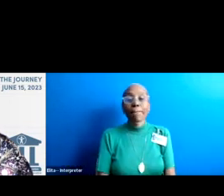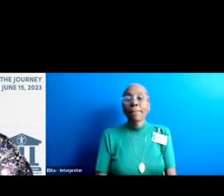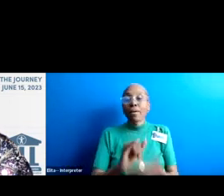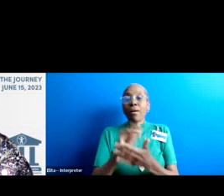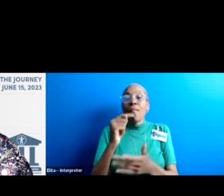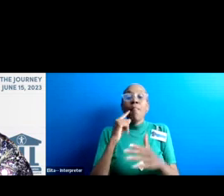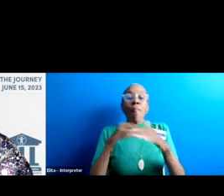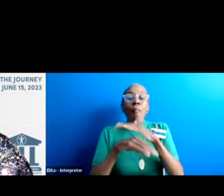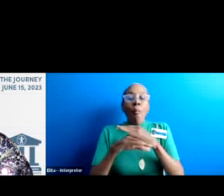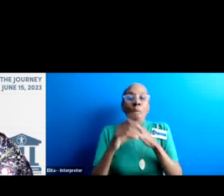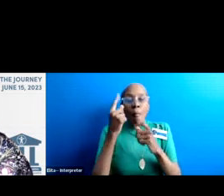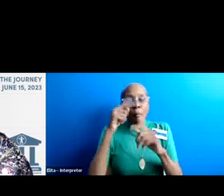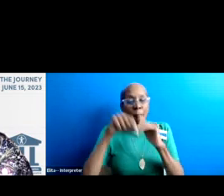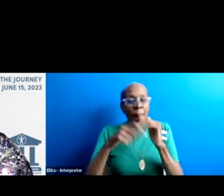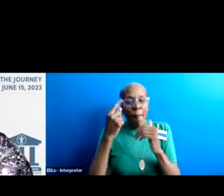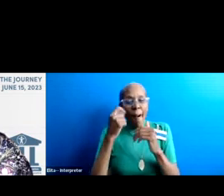the accessibility insights.